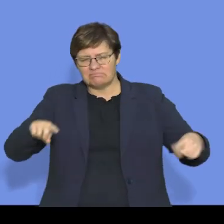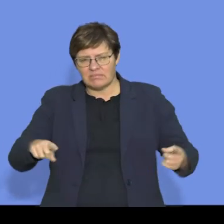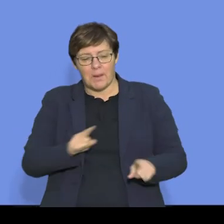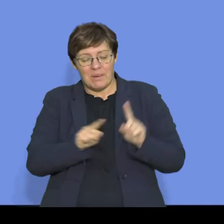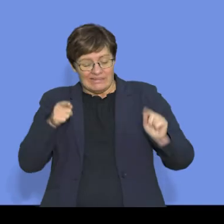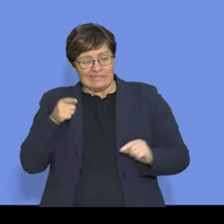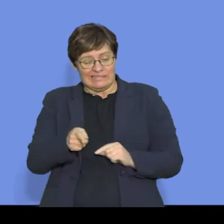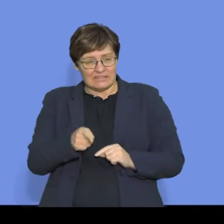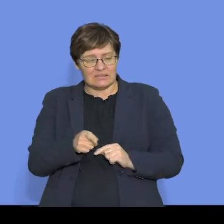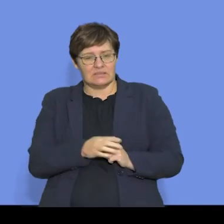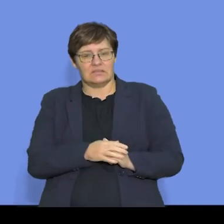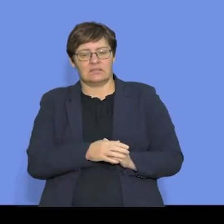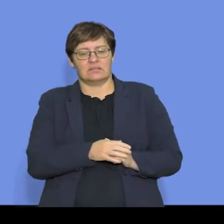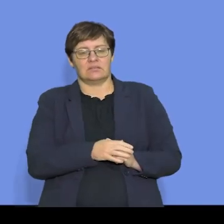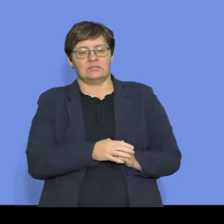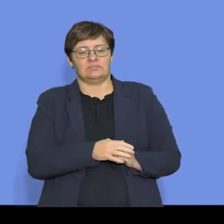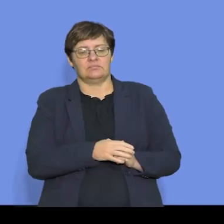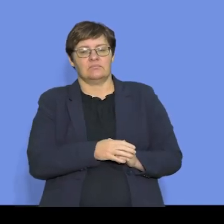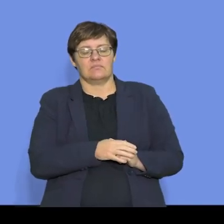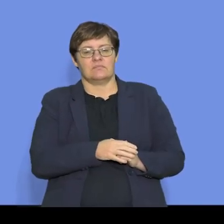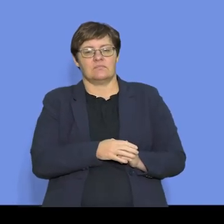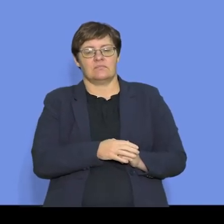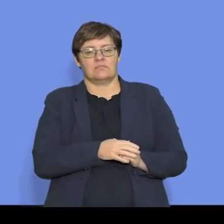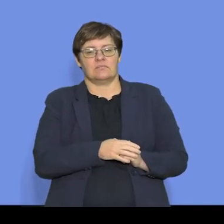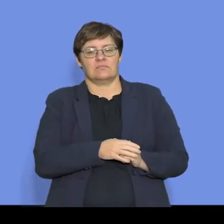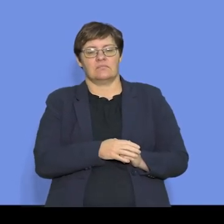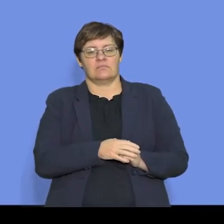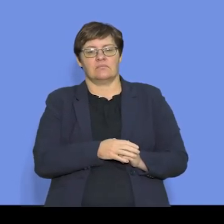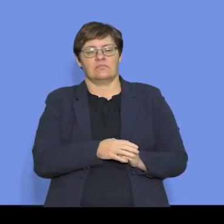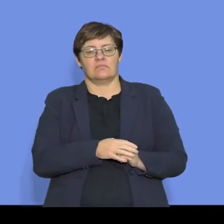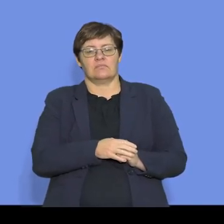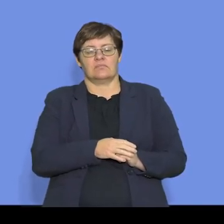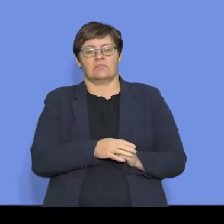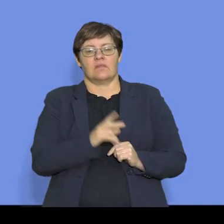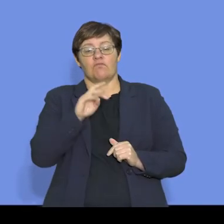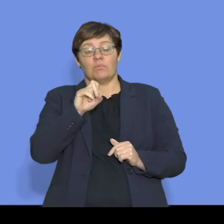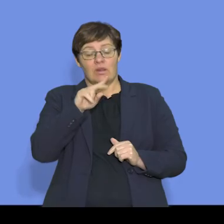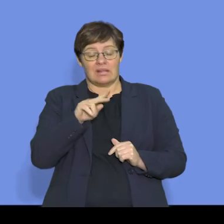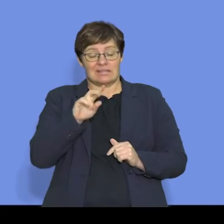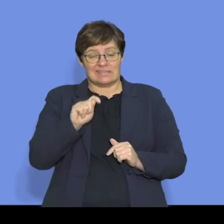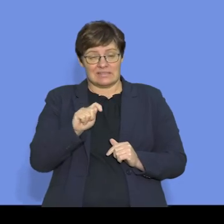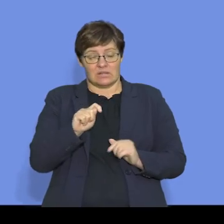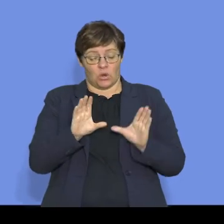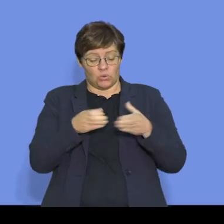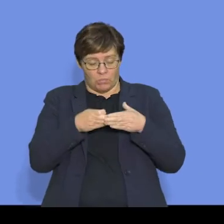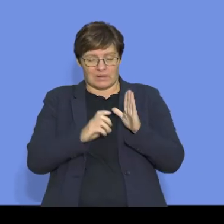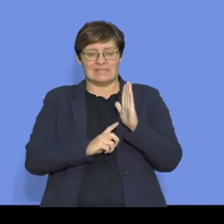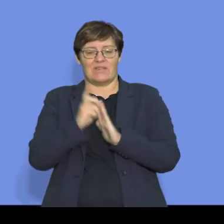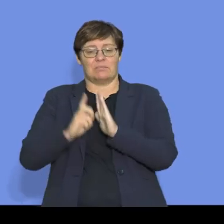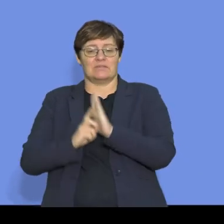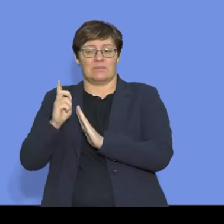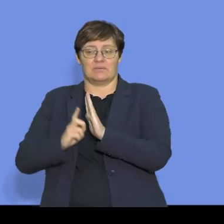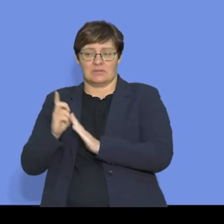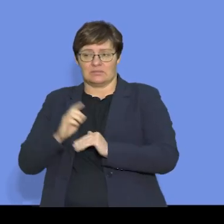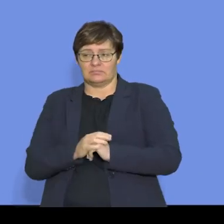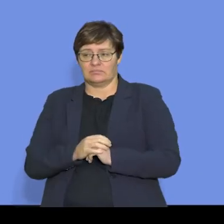periods, except this is looking at the development of the vertebrate groups. The